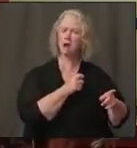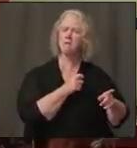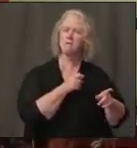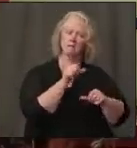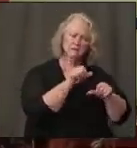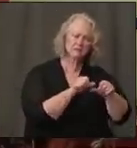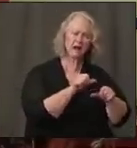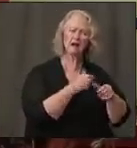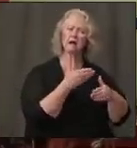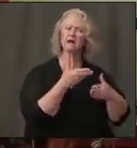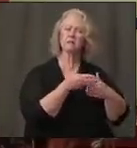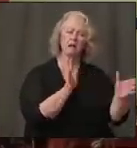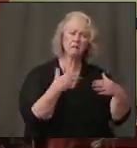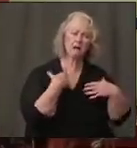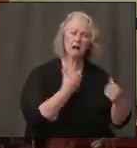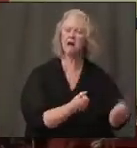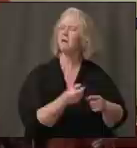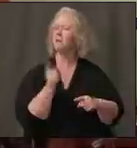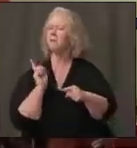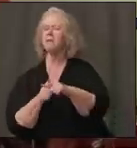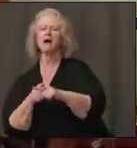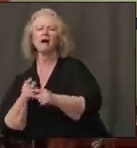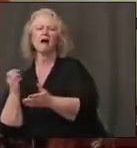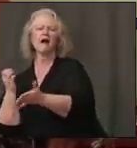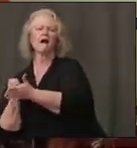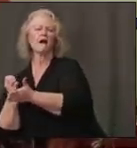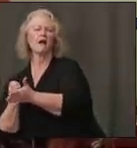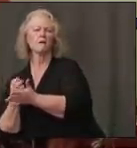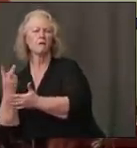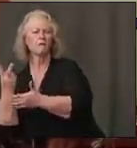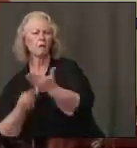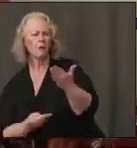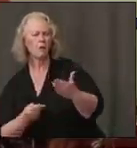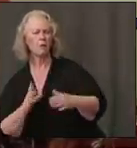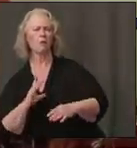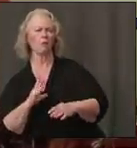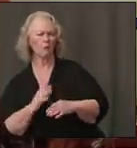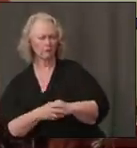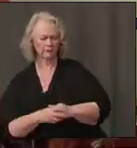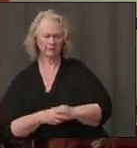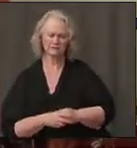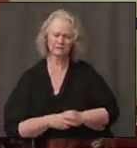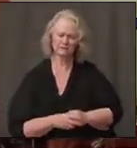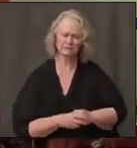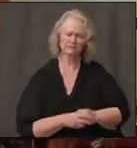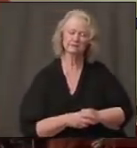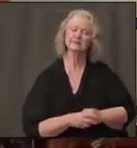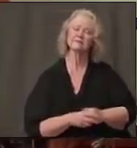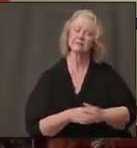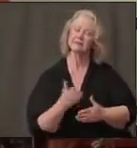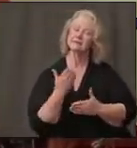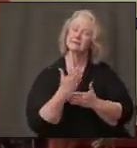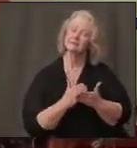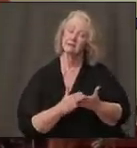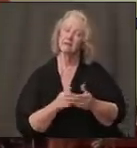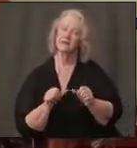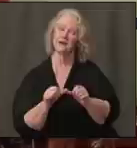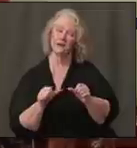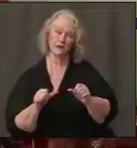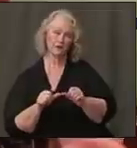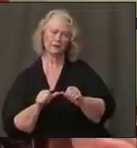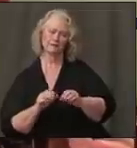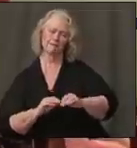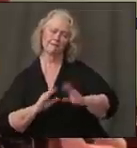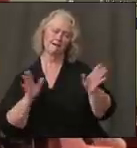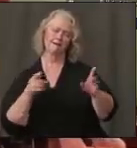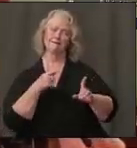economic community. Absolutely important. And then there are some areas where it's clear that the public health